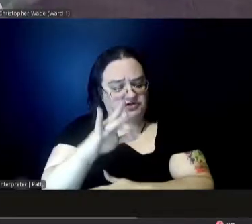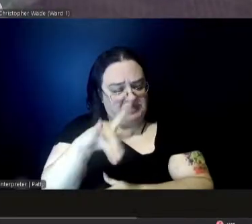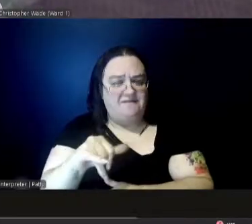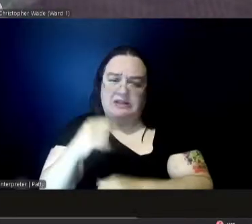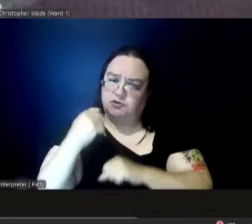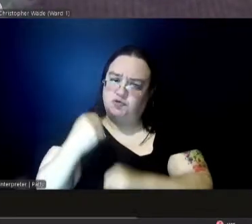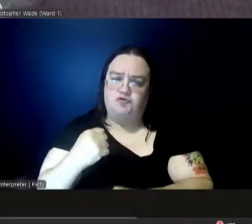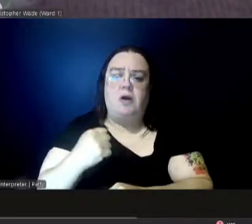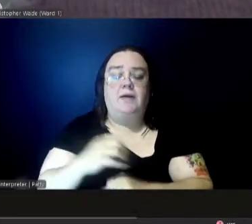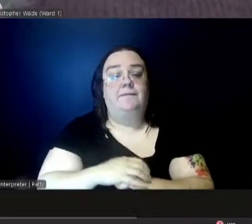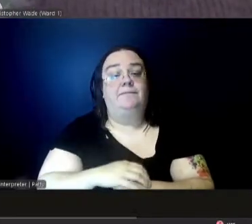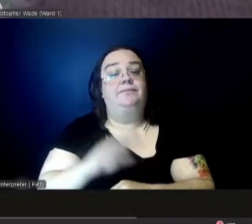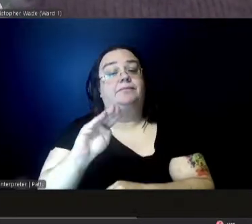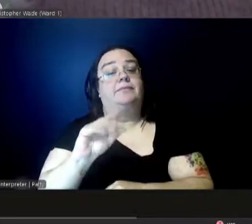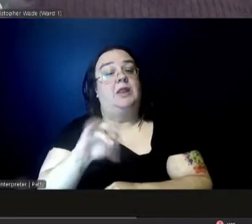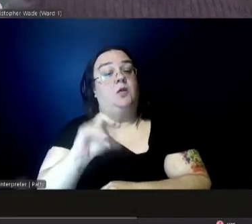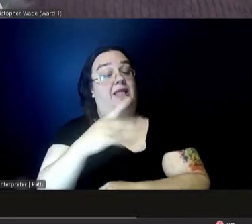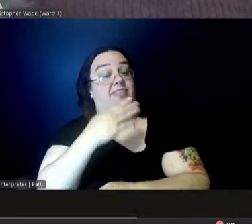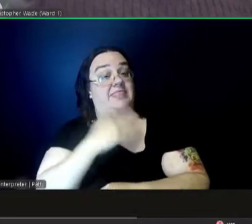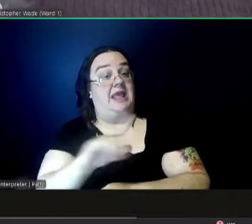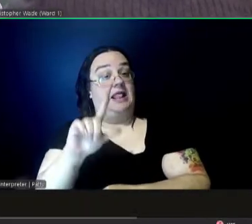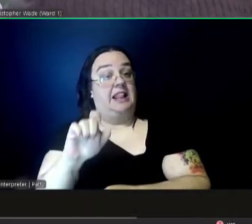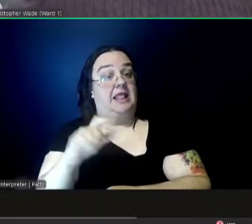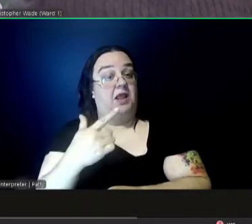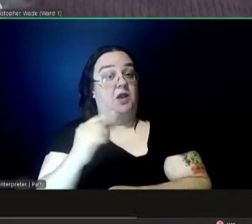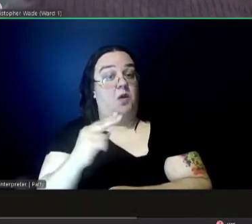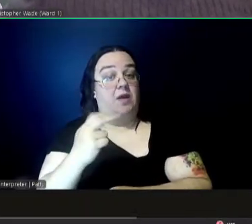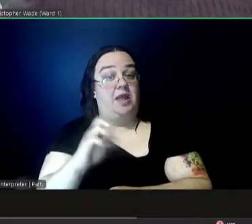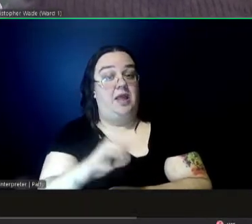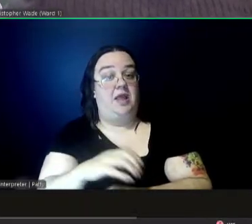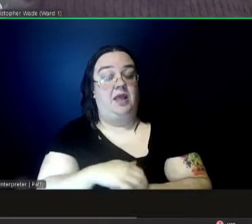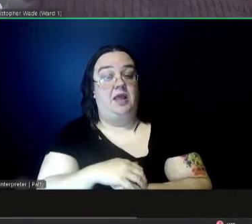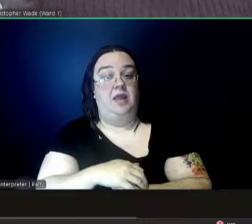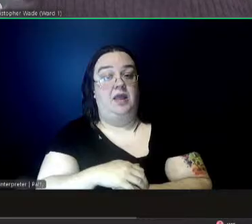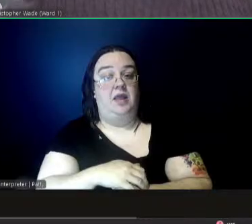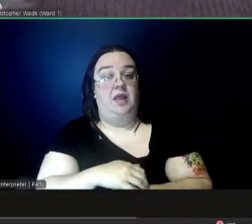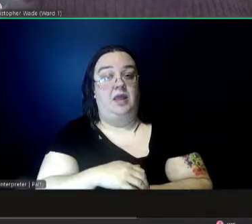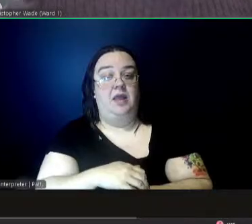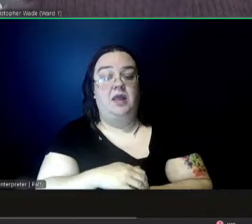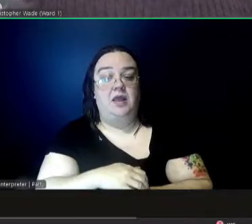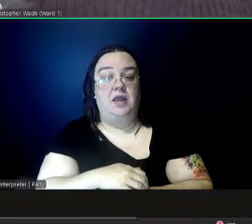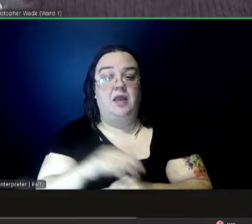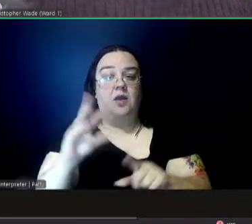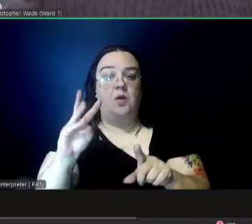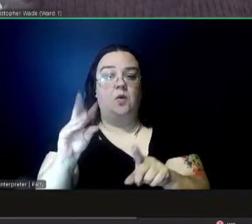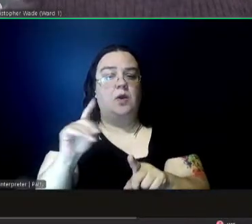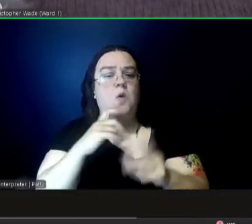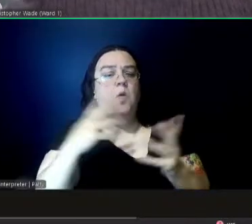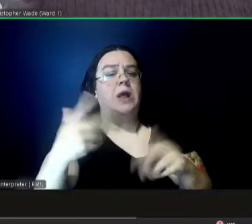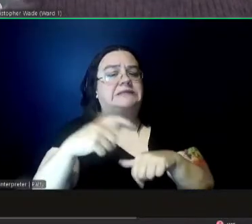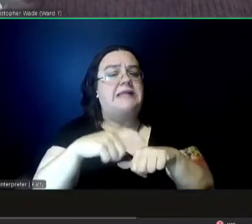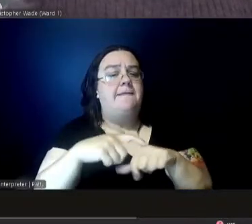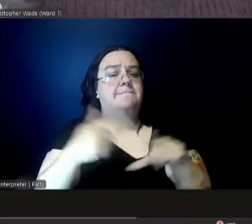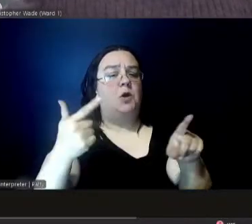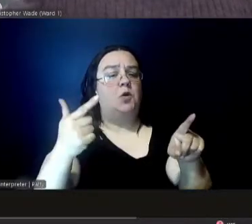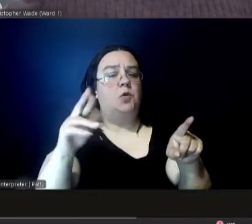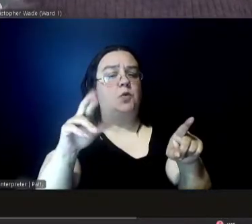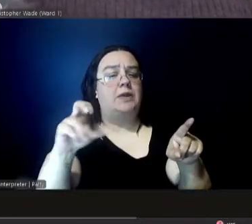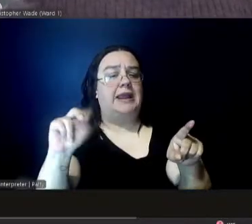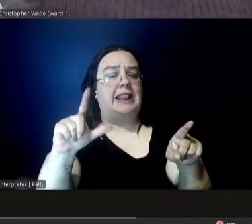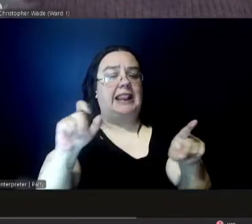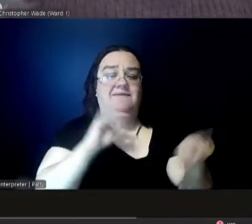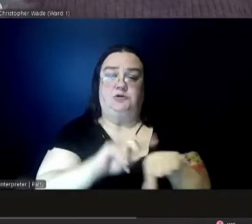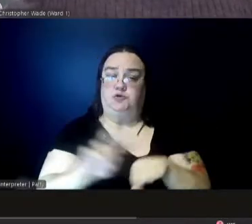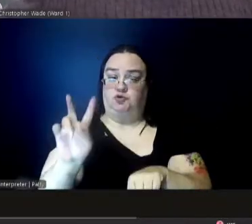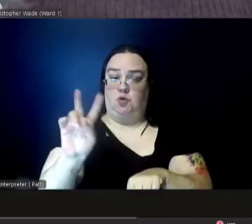Thank you, Council Member Legloahec. What's the time on that? Greenleaf, the time? 2 o'clock.